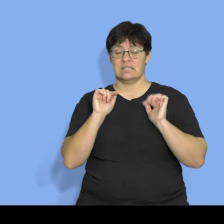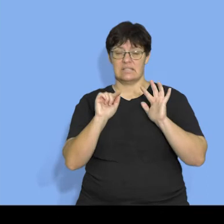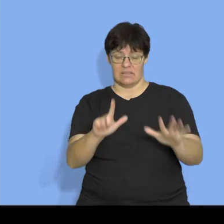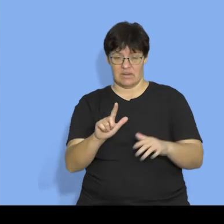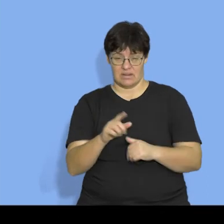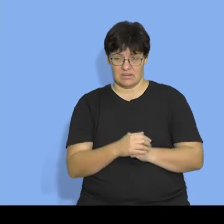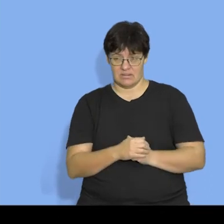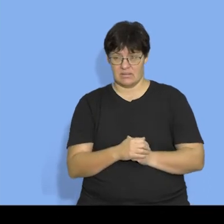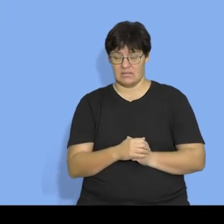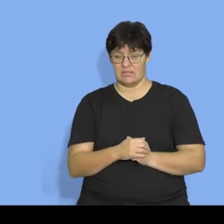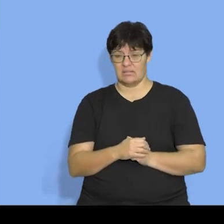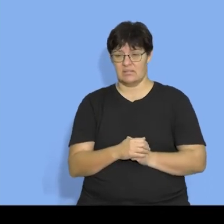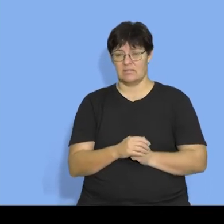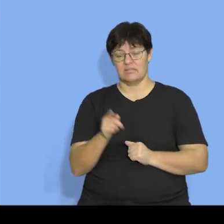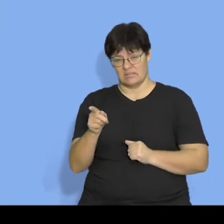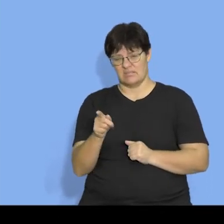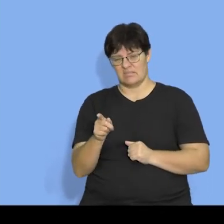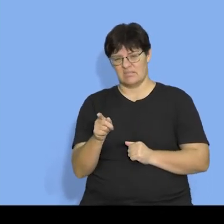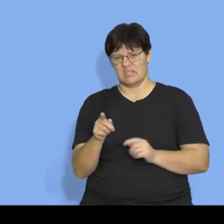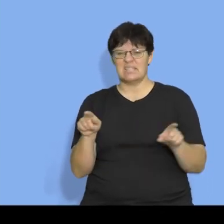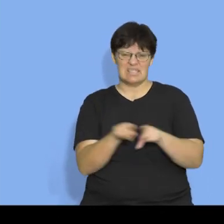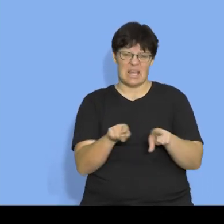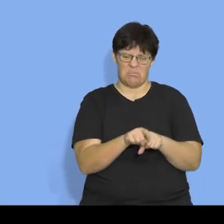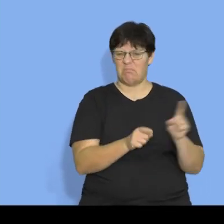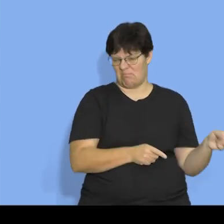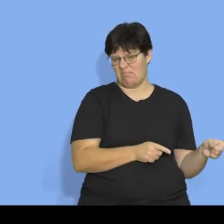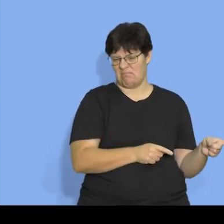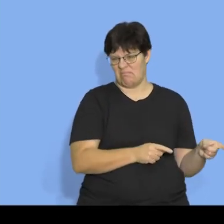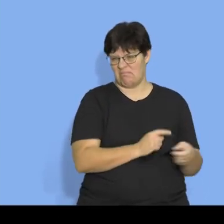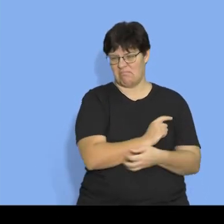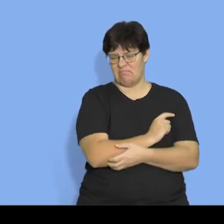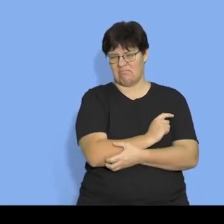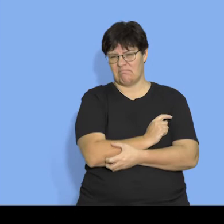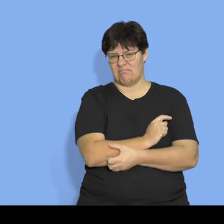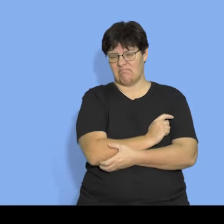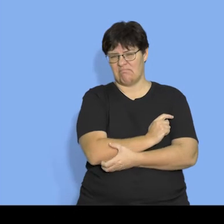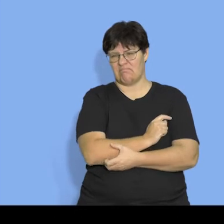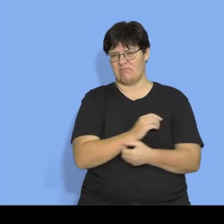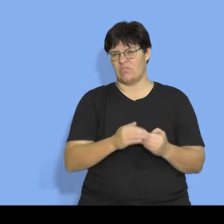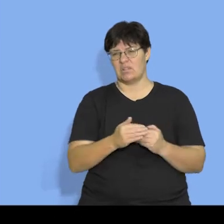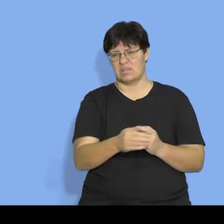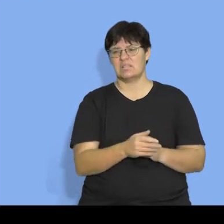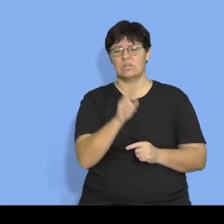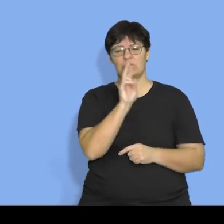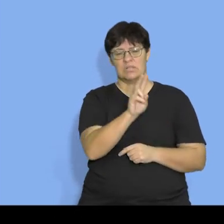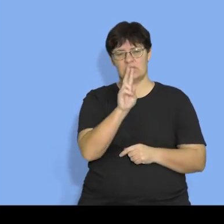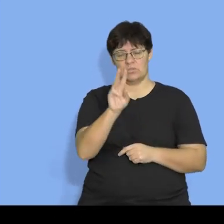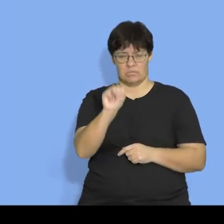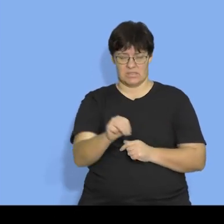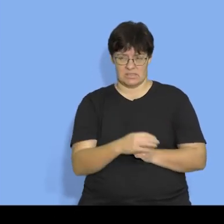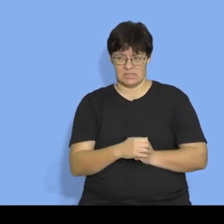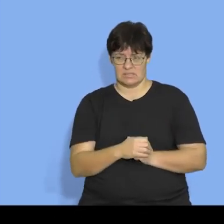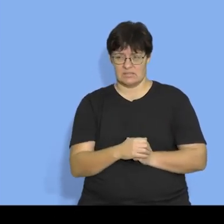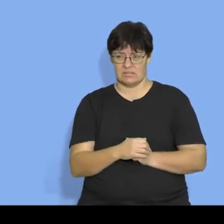and then she went 7. Now, if you look at this, it's actually the same value as we got for the distance. So this is